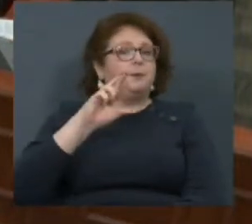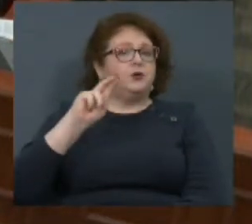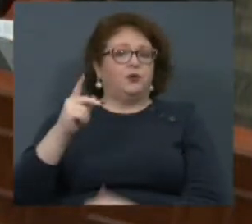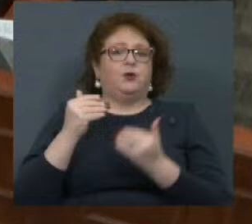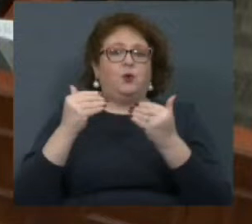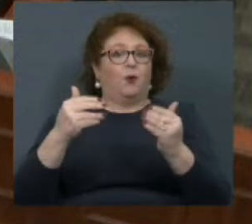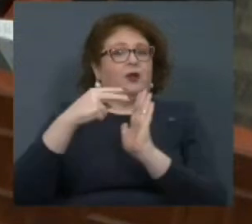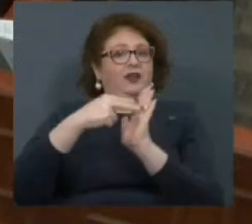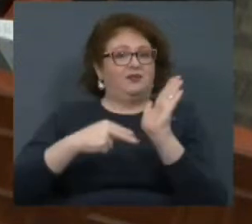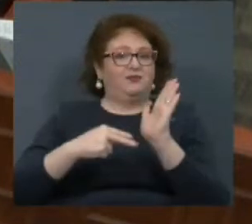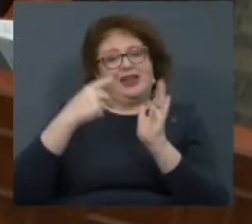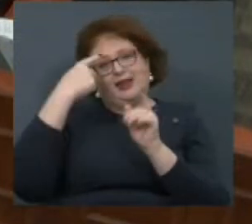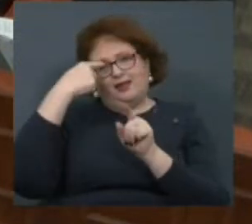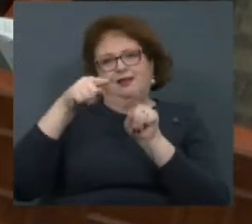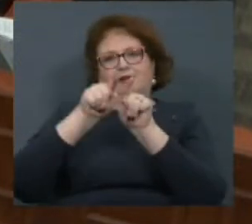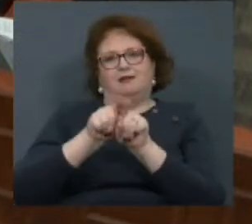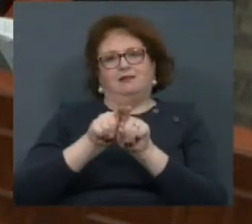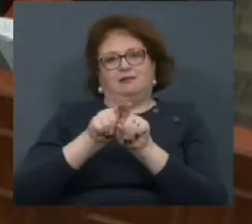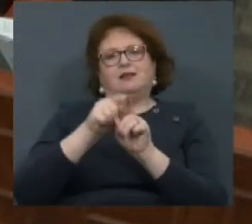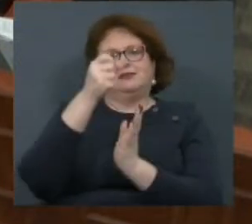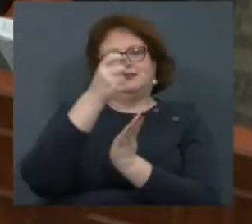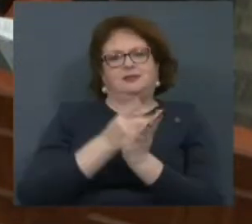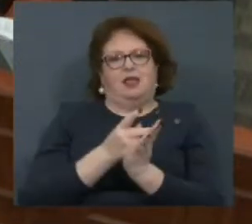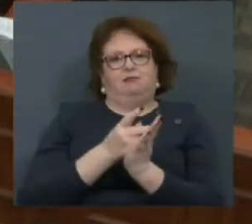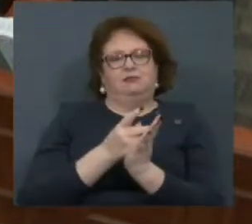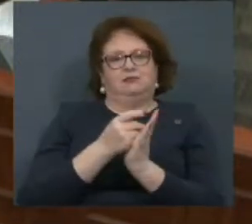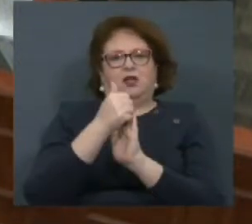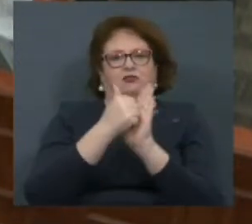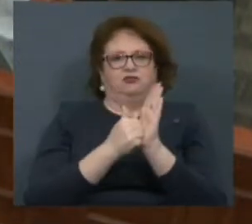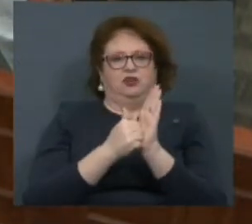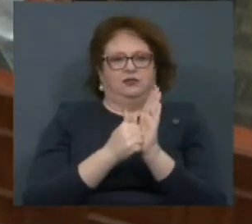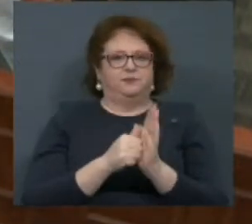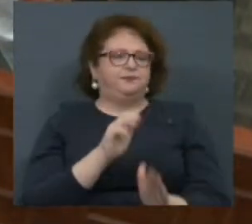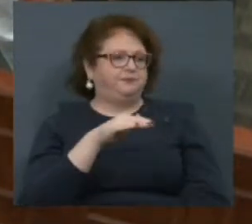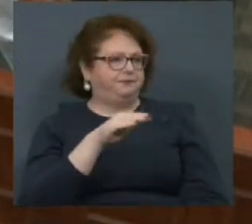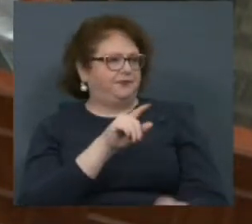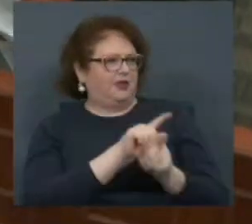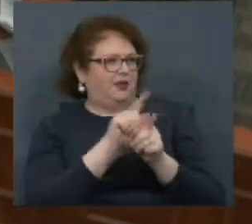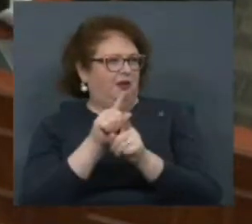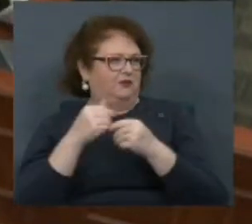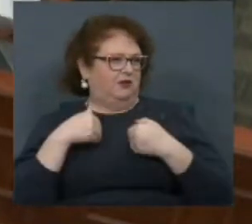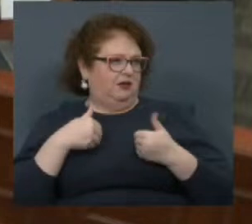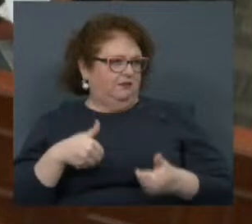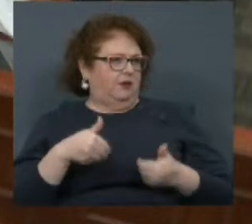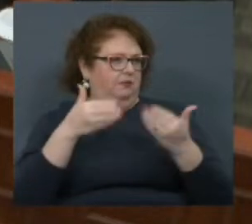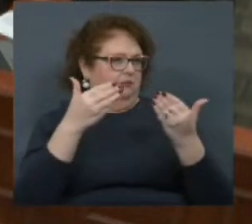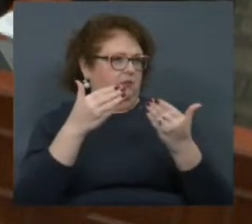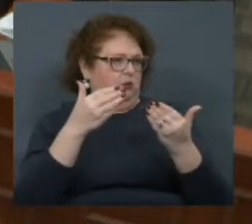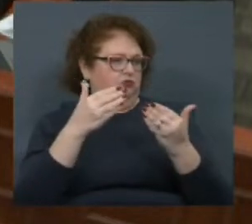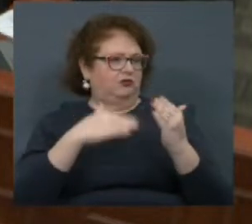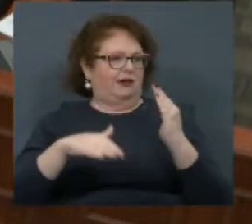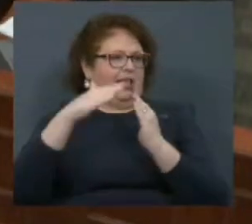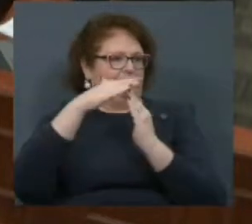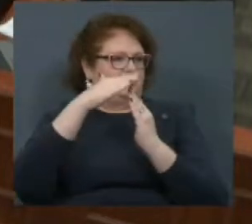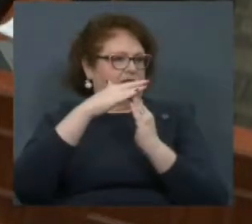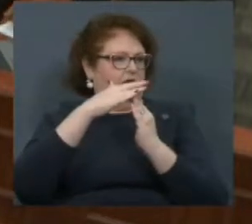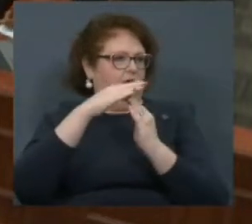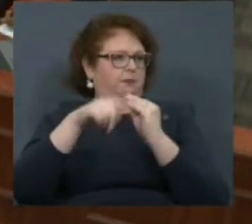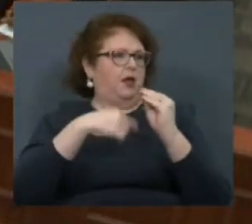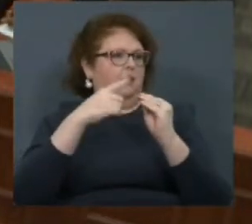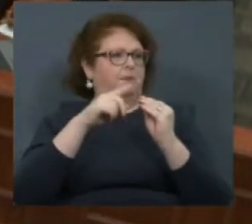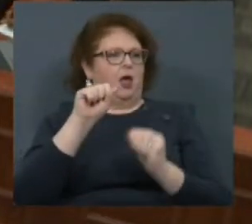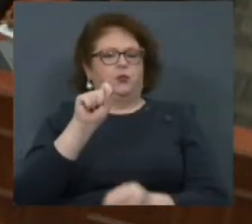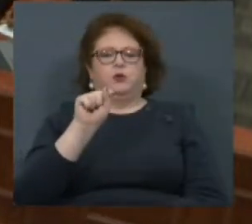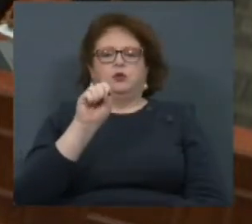would, please read the consent agenda. And Mayor, there's also the motion at the very top regarding the